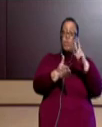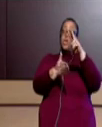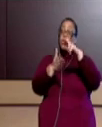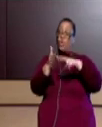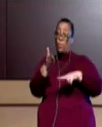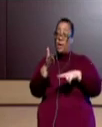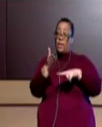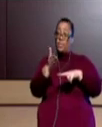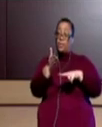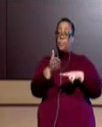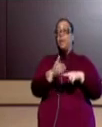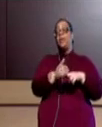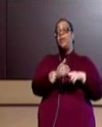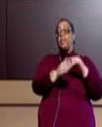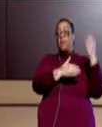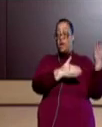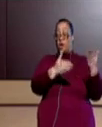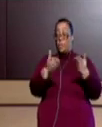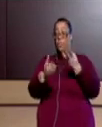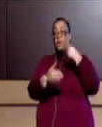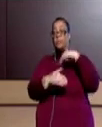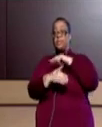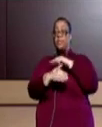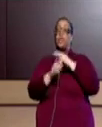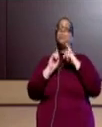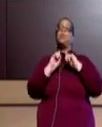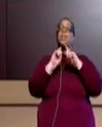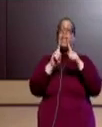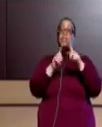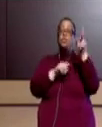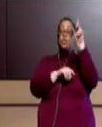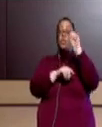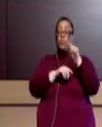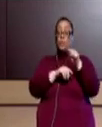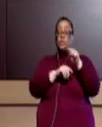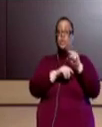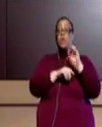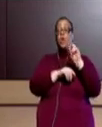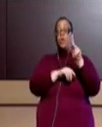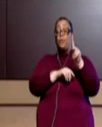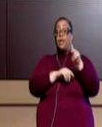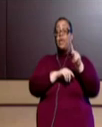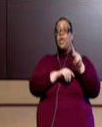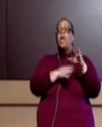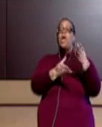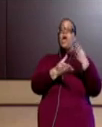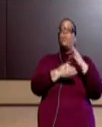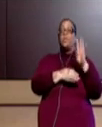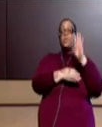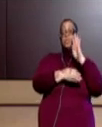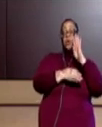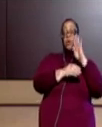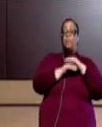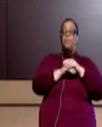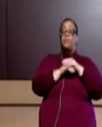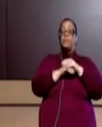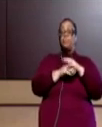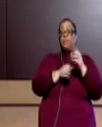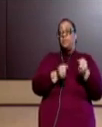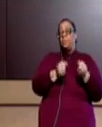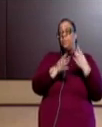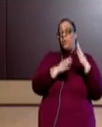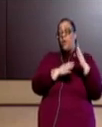those questions. They're going to bring them to us, and then we can answer some of your questions, okay? So I want to talk about this because people are very short-tempered right